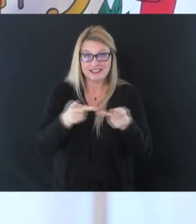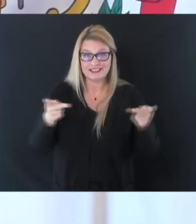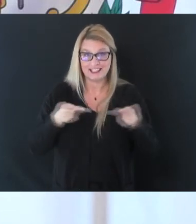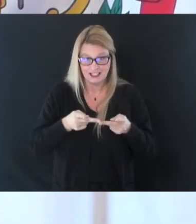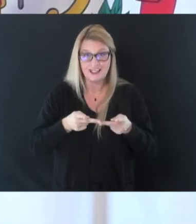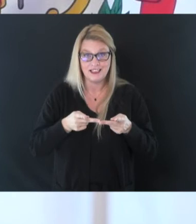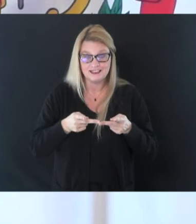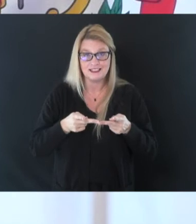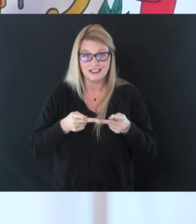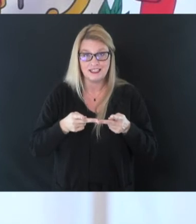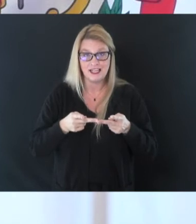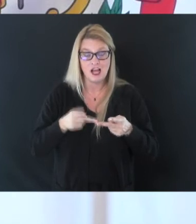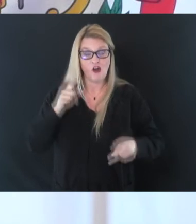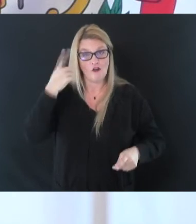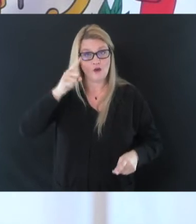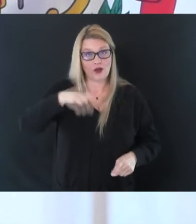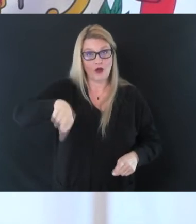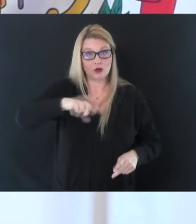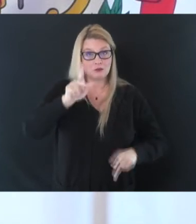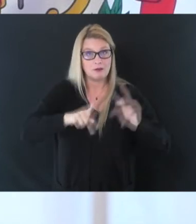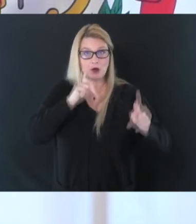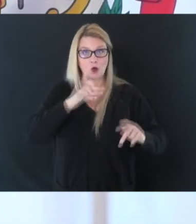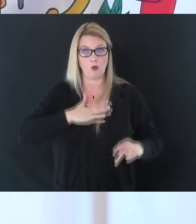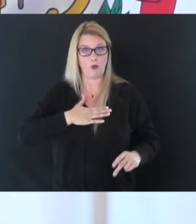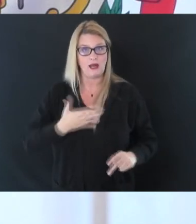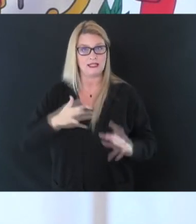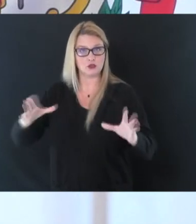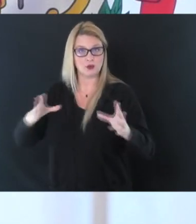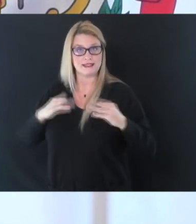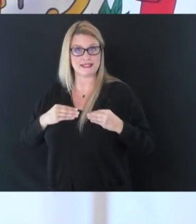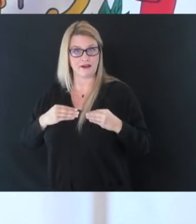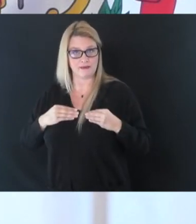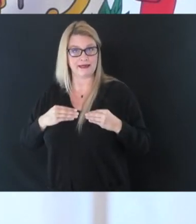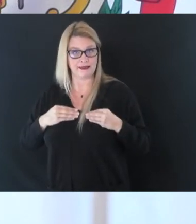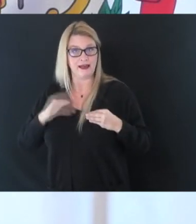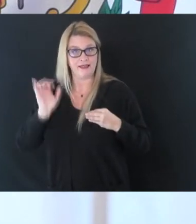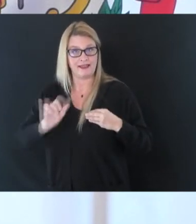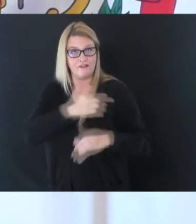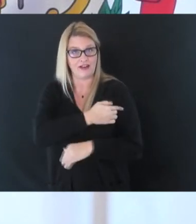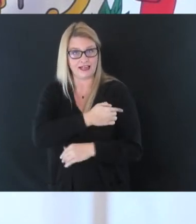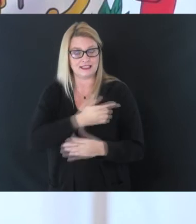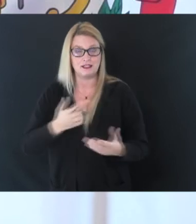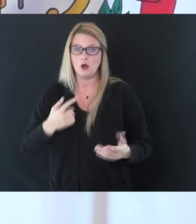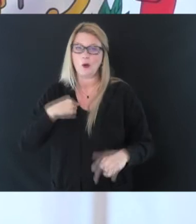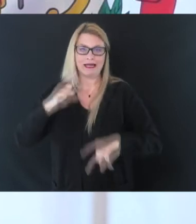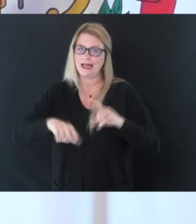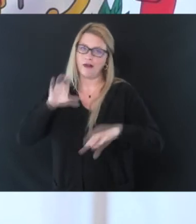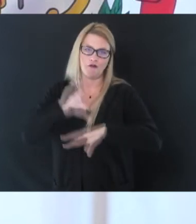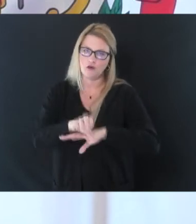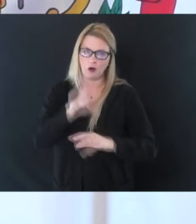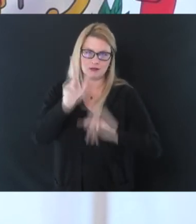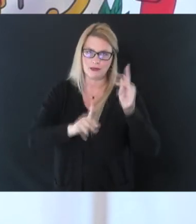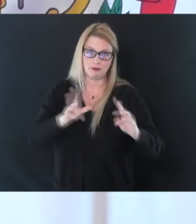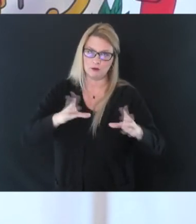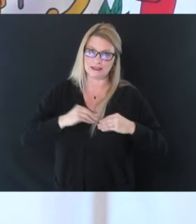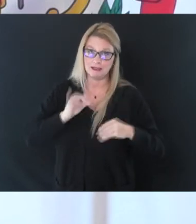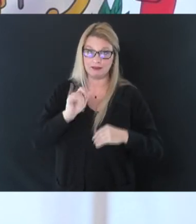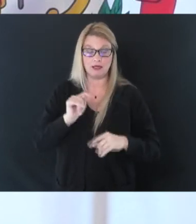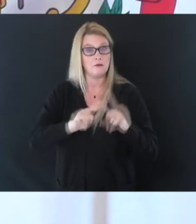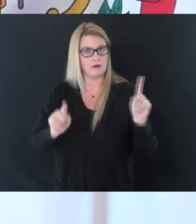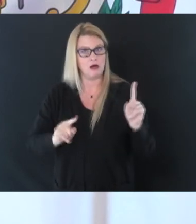have been willing to take the vaccine. They should have all taken it and everything. We can't make everybody take it, but we know